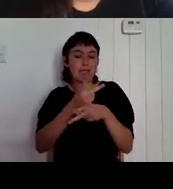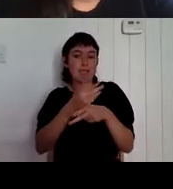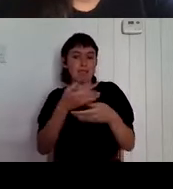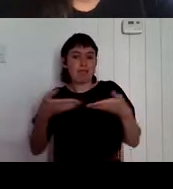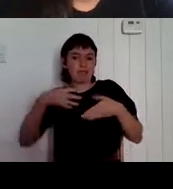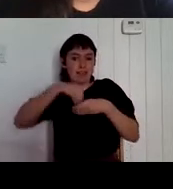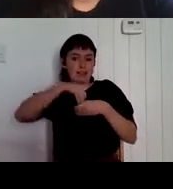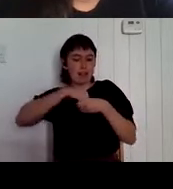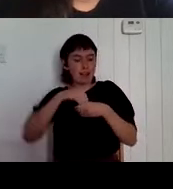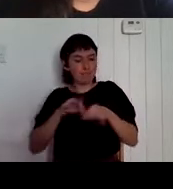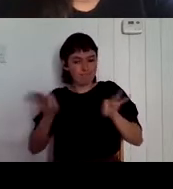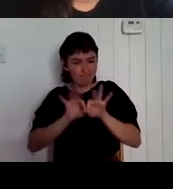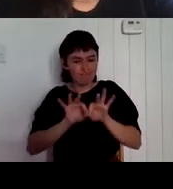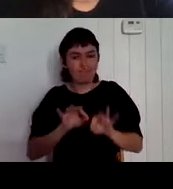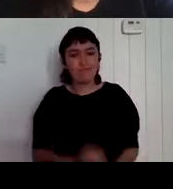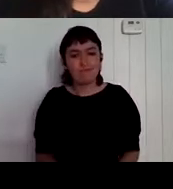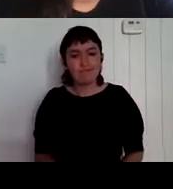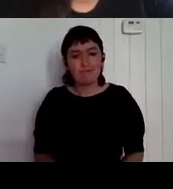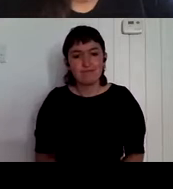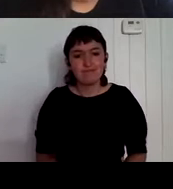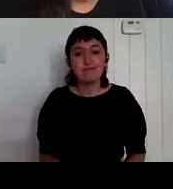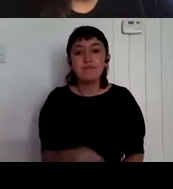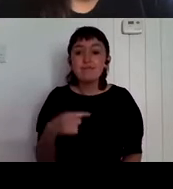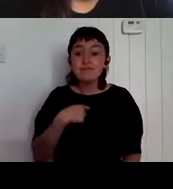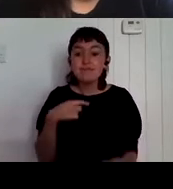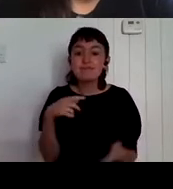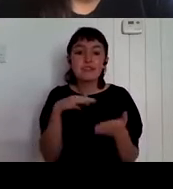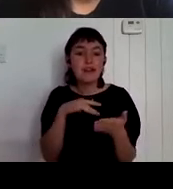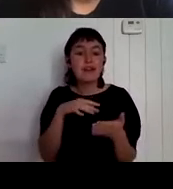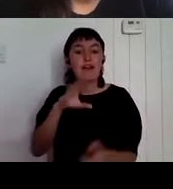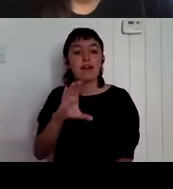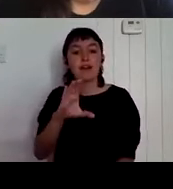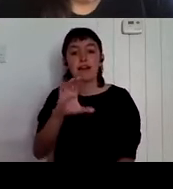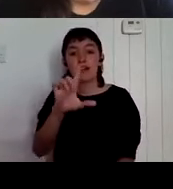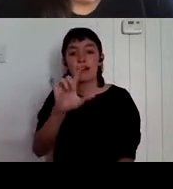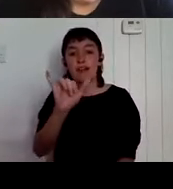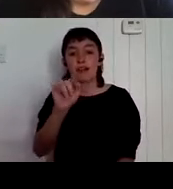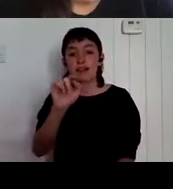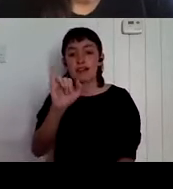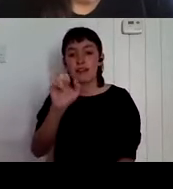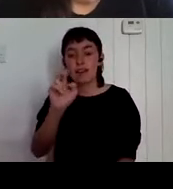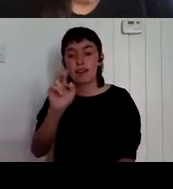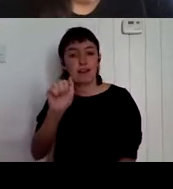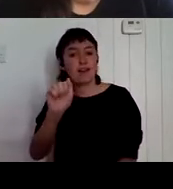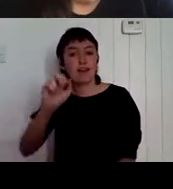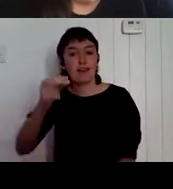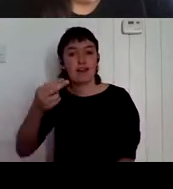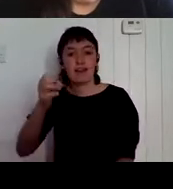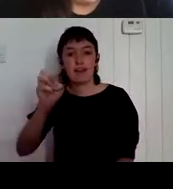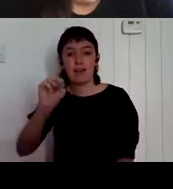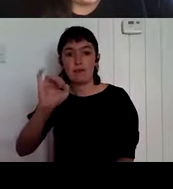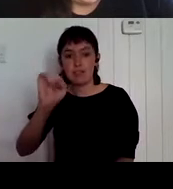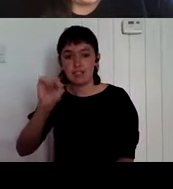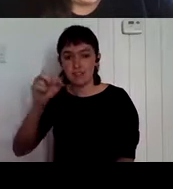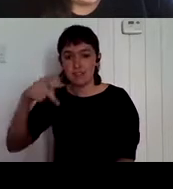And so, I work on a jellyfish called Clidia hemispherica. And here it is. It's very cute and very small. It